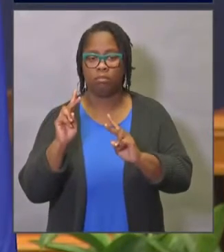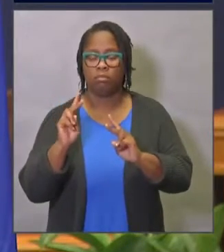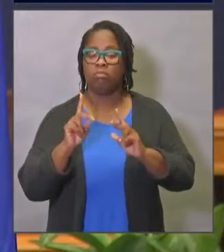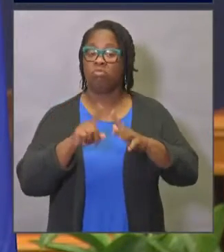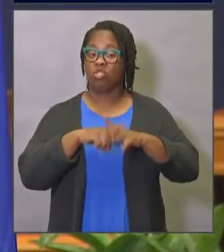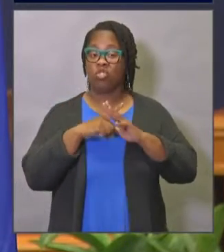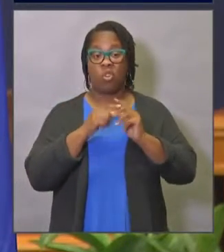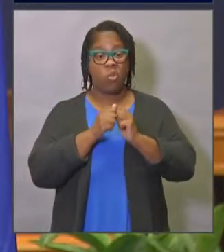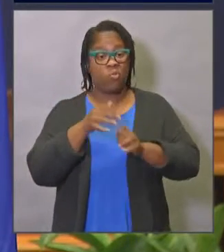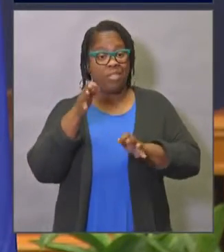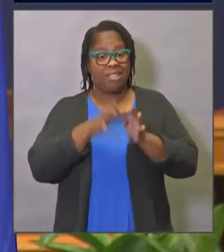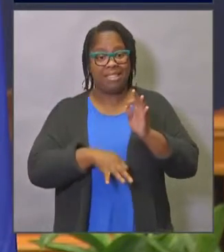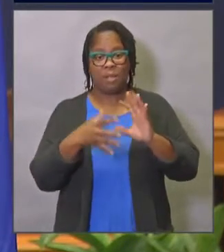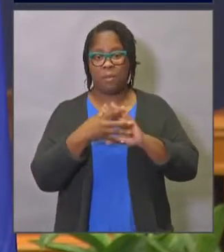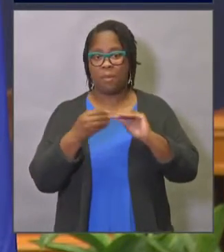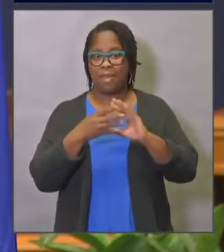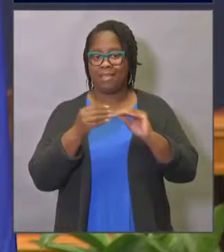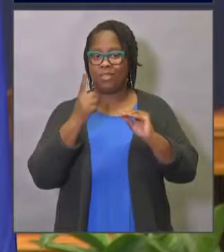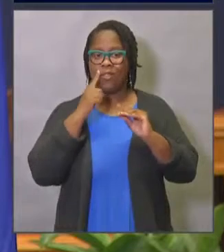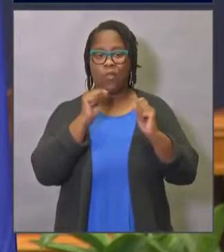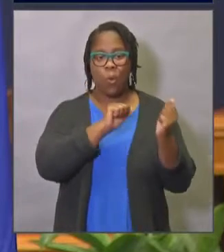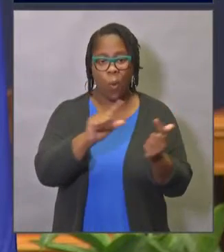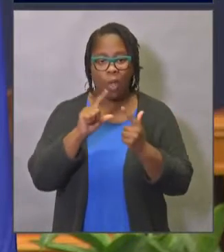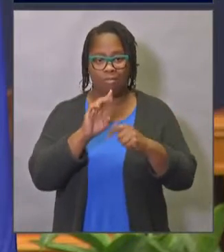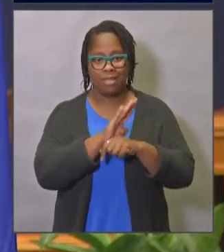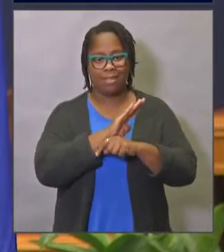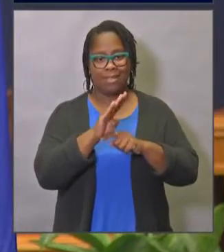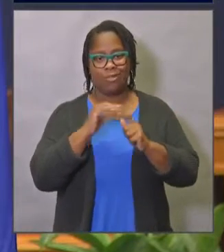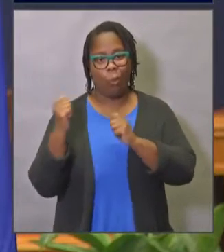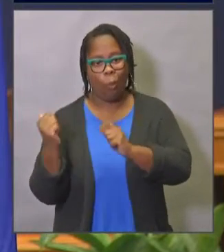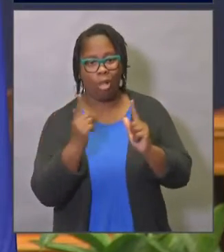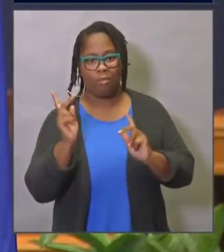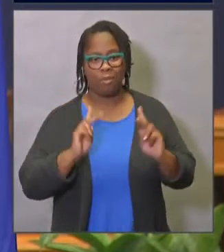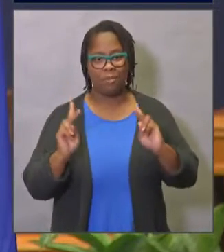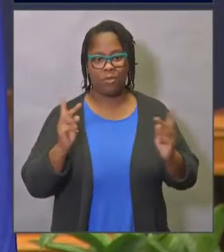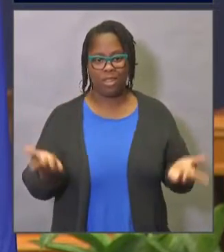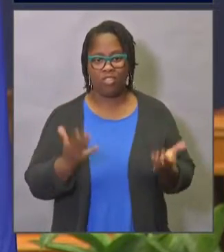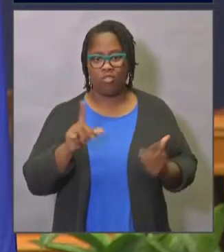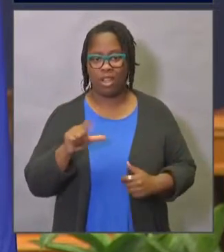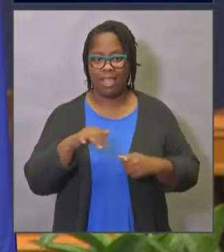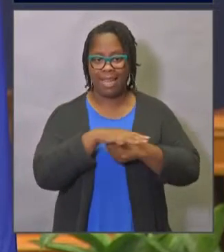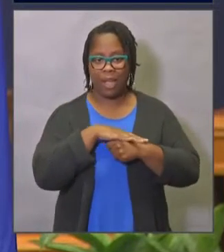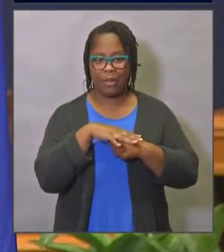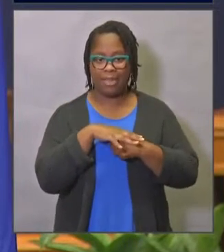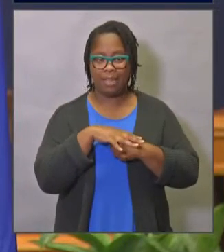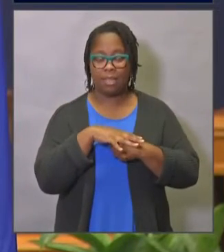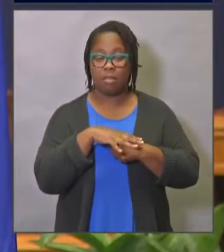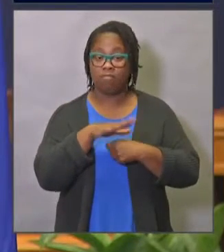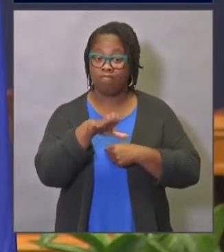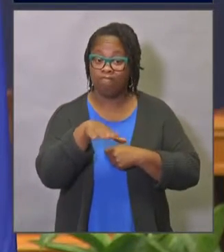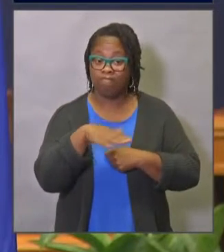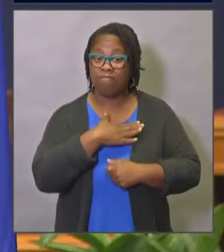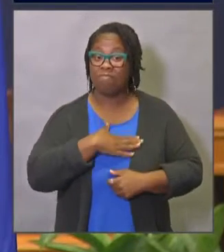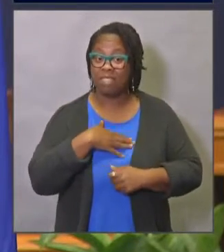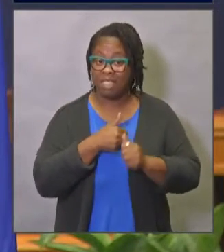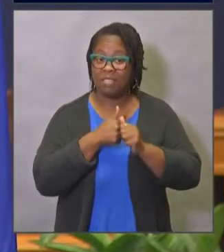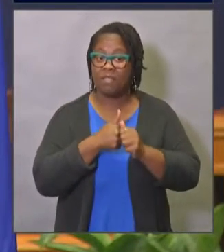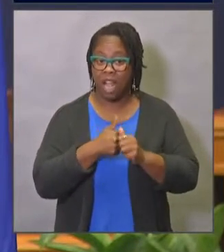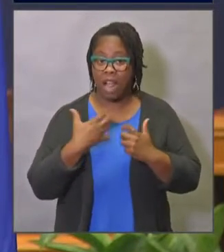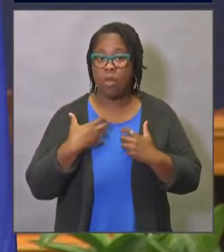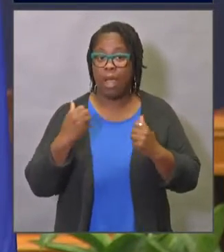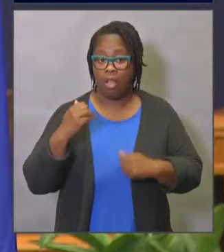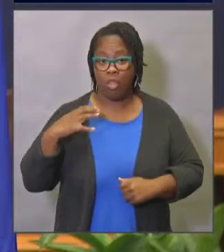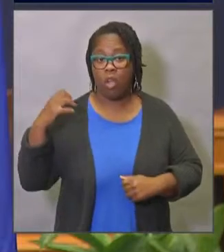a simple message for every business and every individual in LA County. Please follow the health officer orders for the next